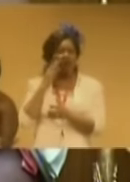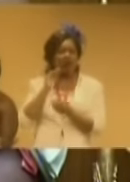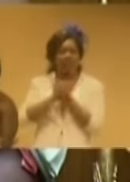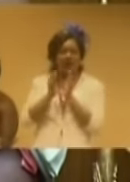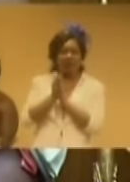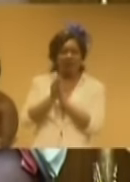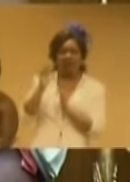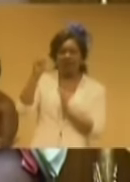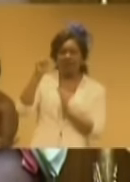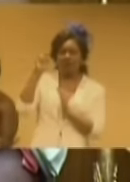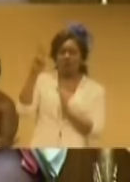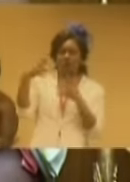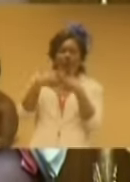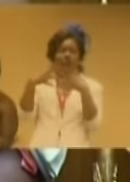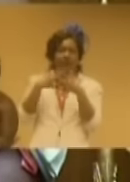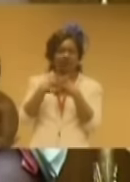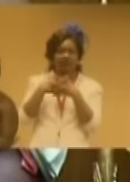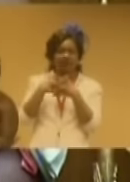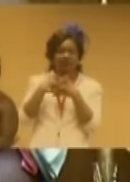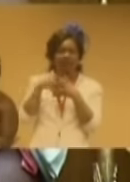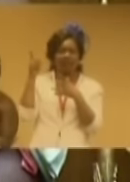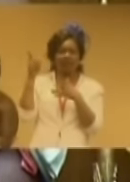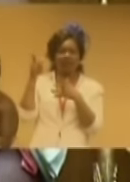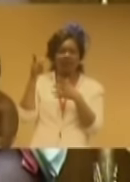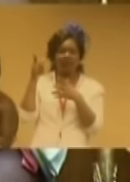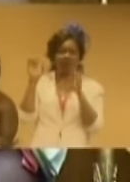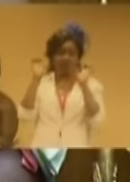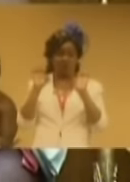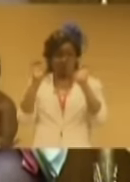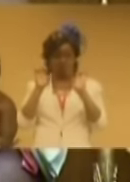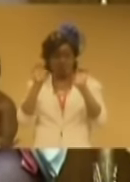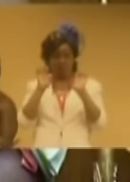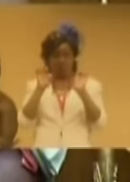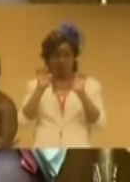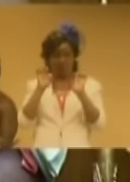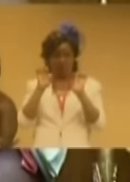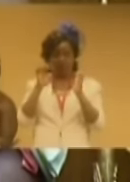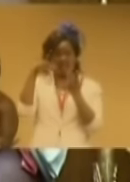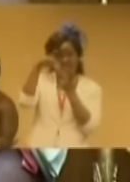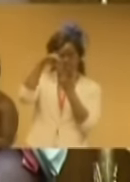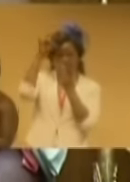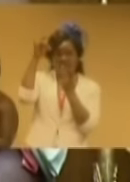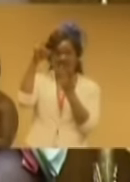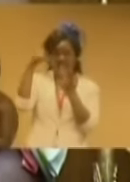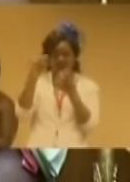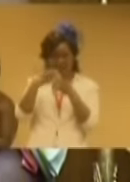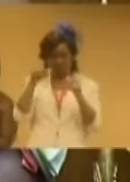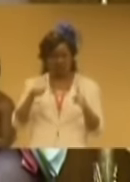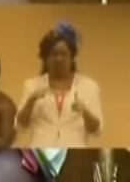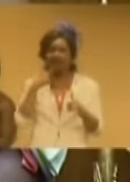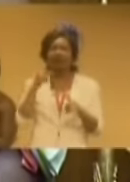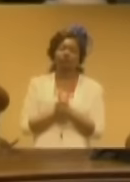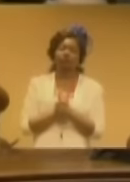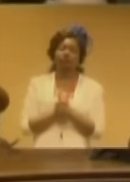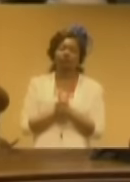2017 AU meeting held in Addis Ababa have elected the kingdom to be the chair